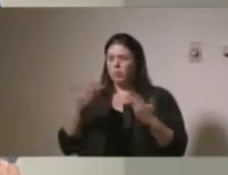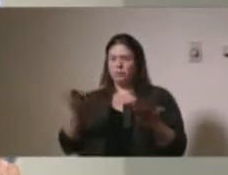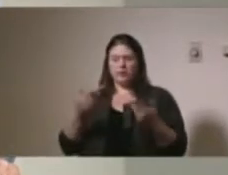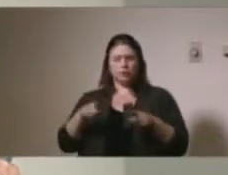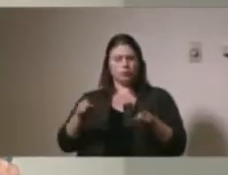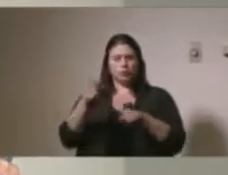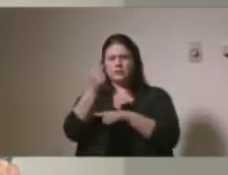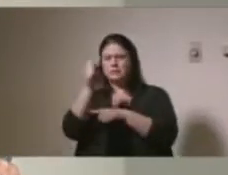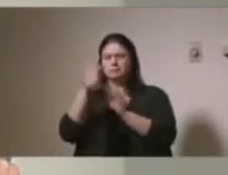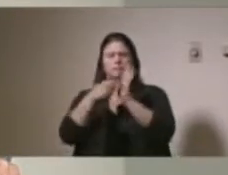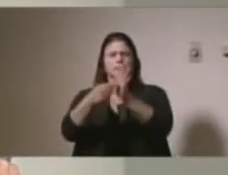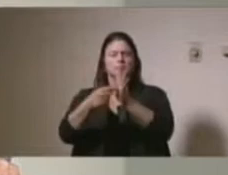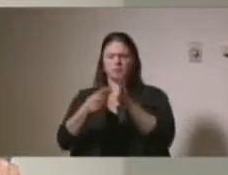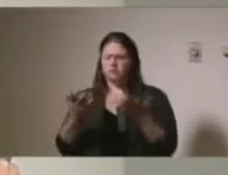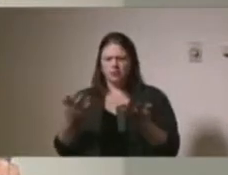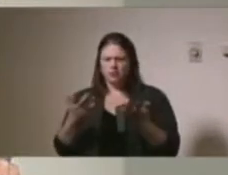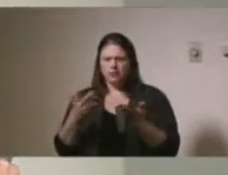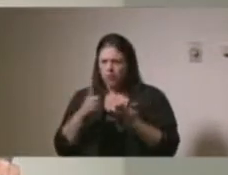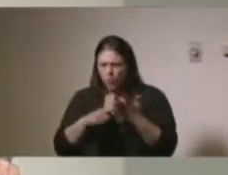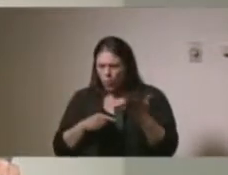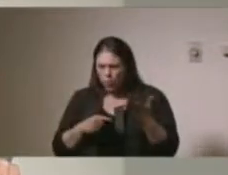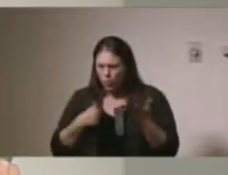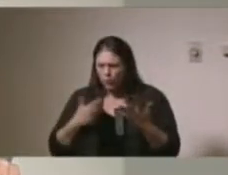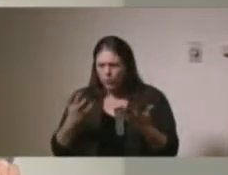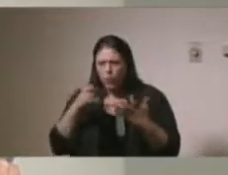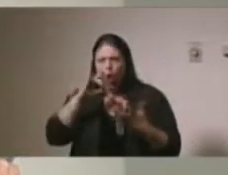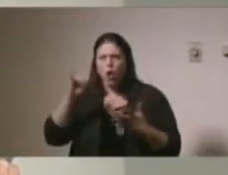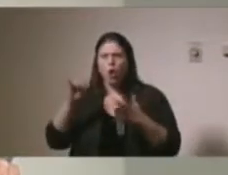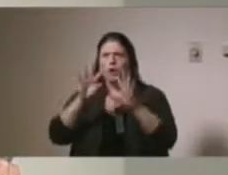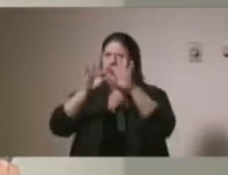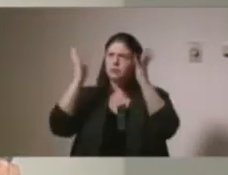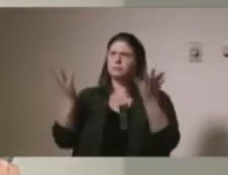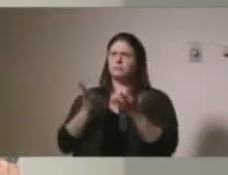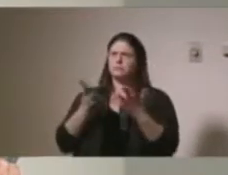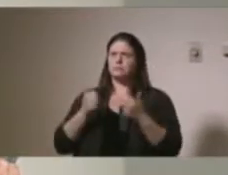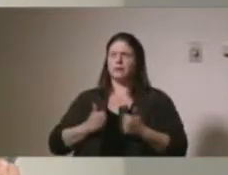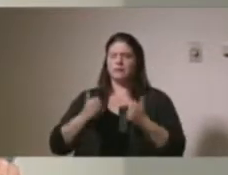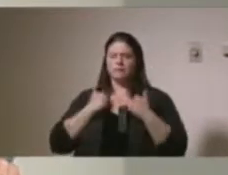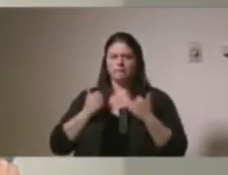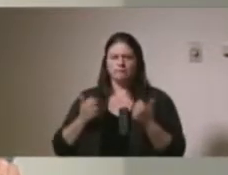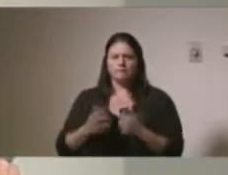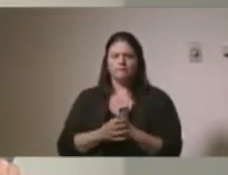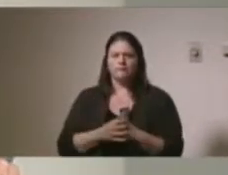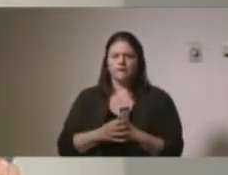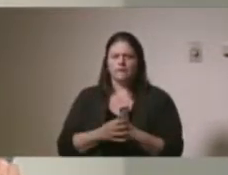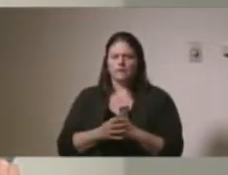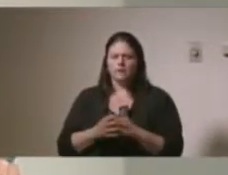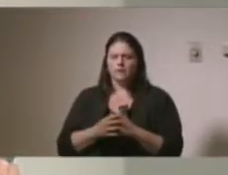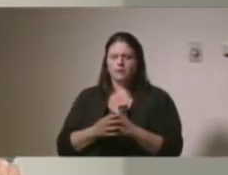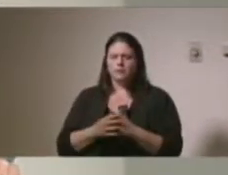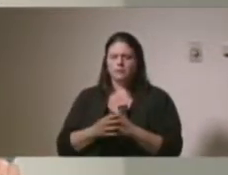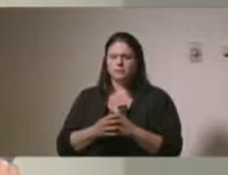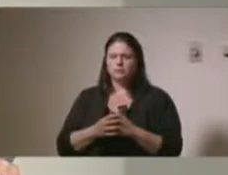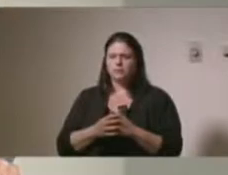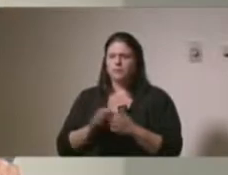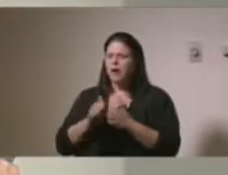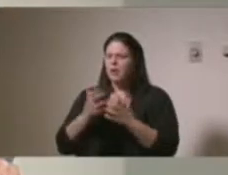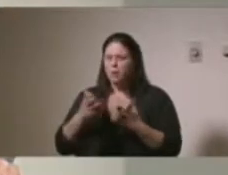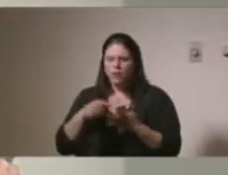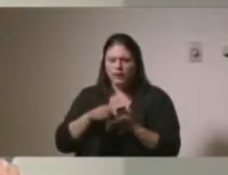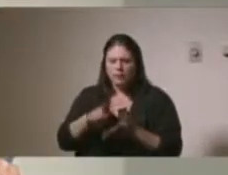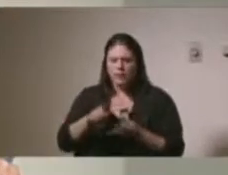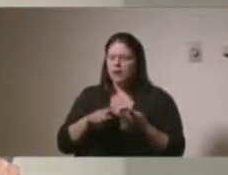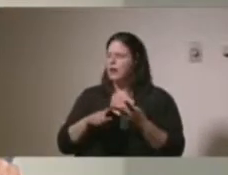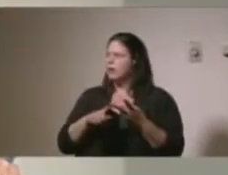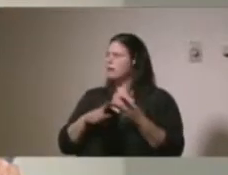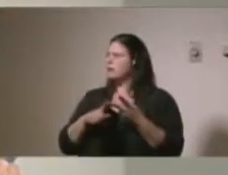workers treated in these predatory lending institutions? How are they paid? What type of jobs are we creating? What type of society are we